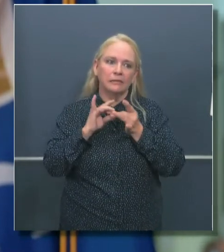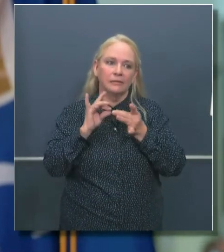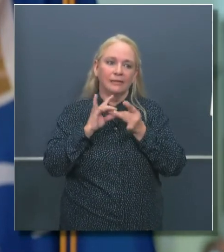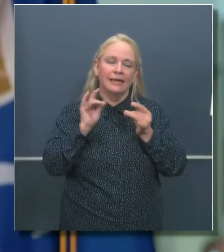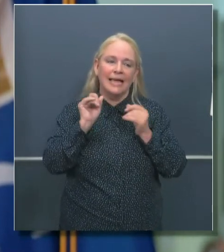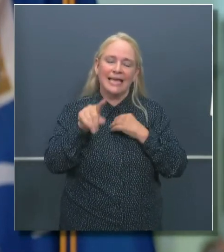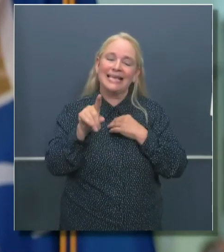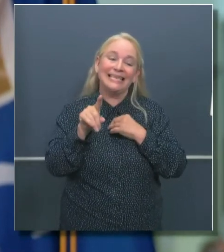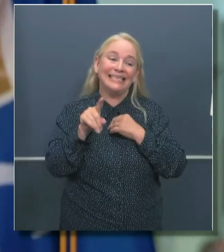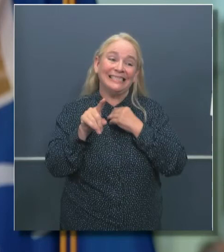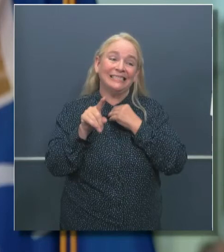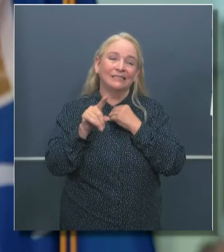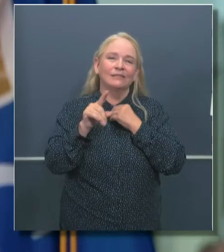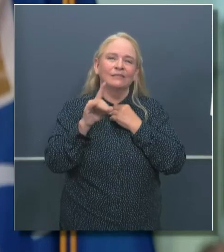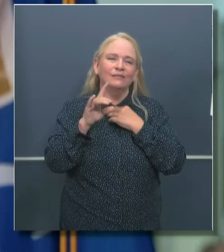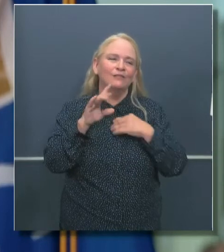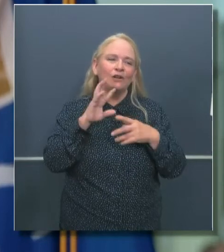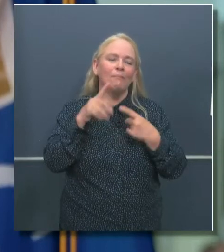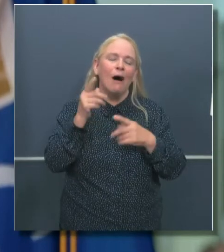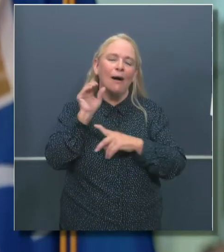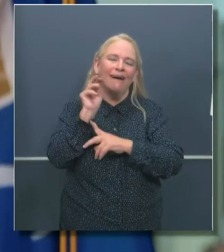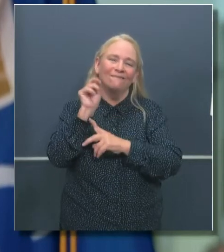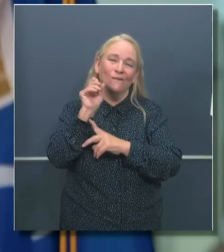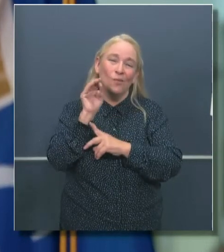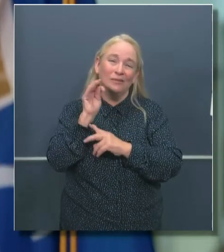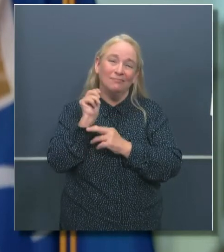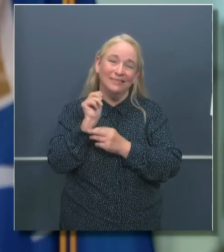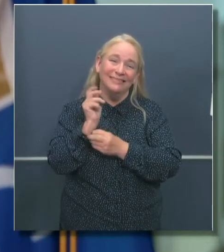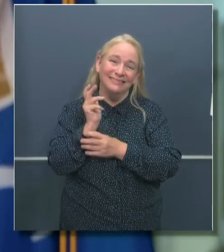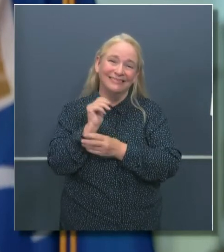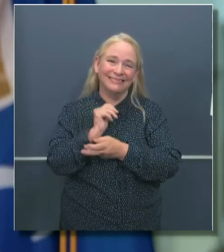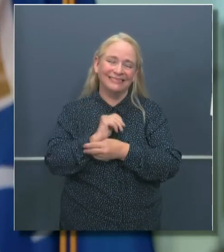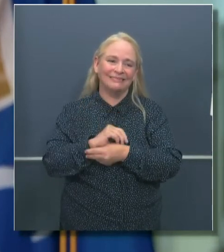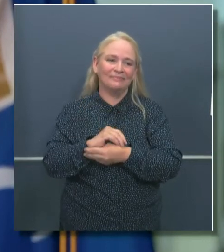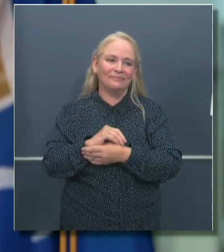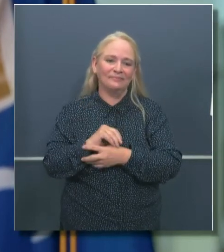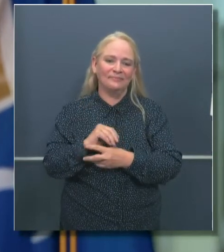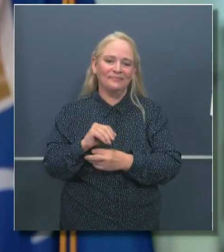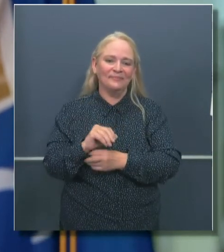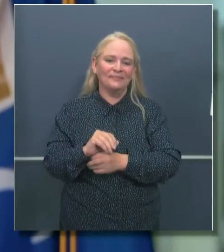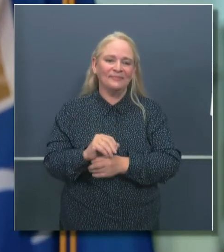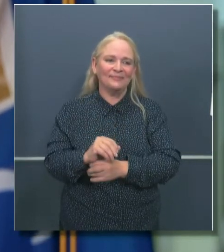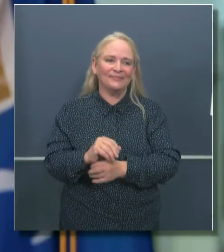might. But God Can you hear me, bless. Governor? Perfectly. Okay.